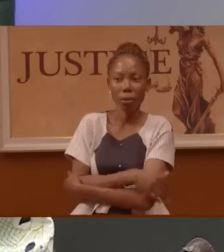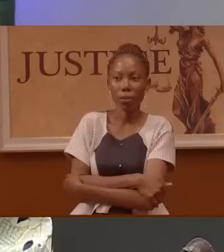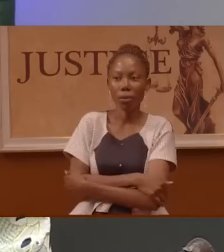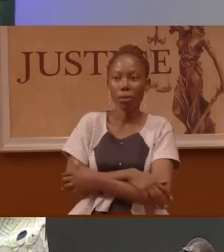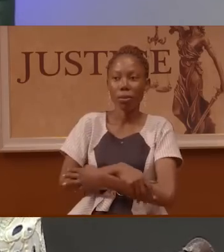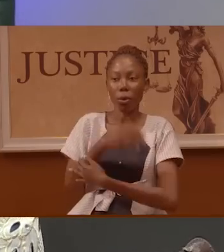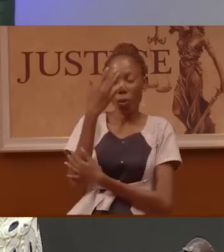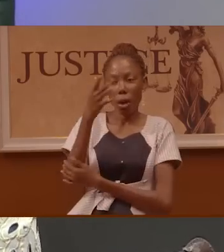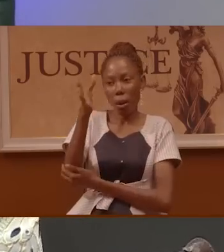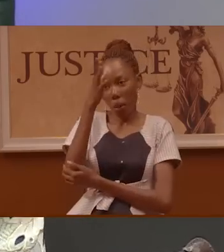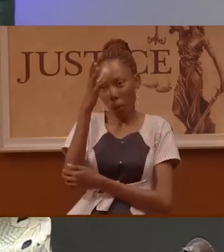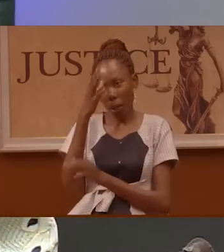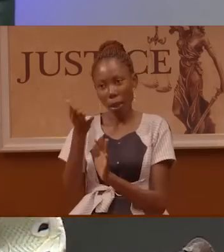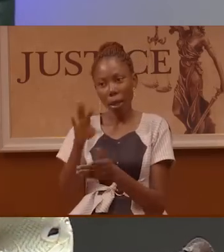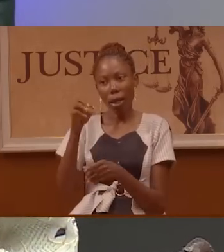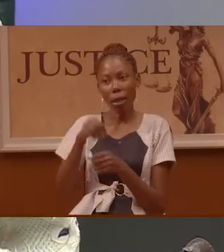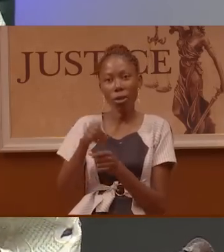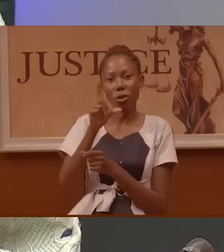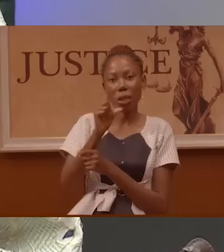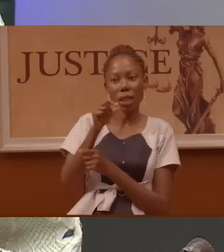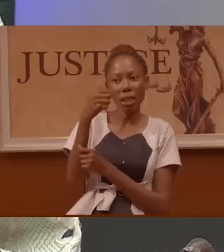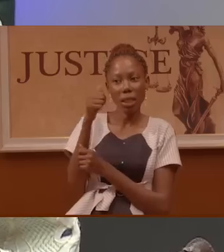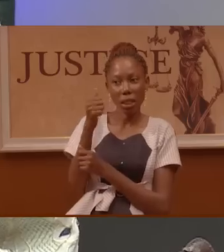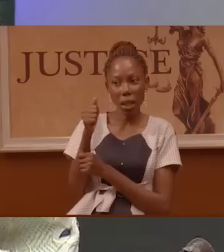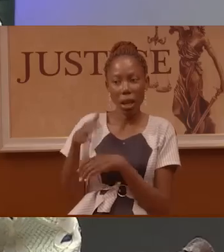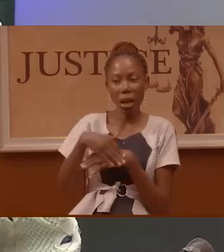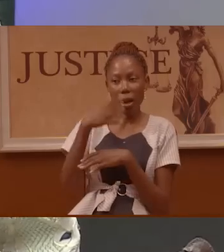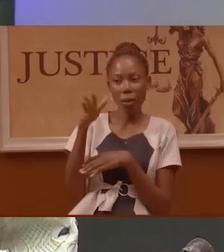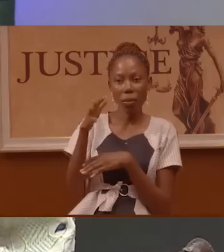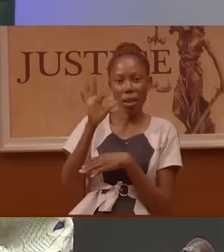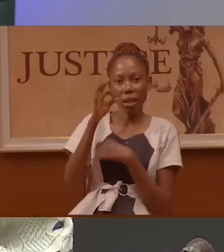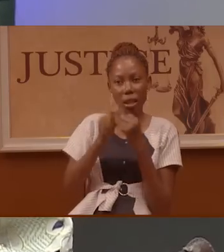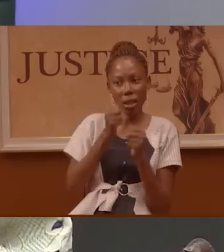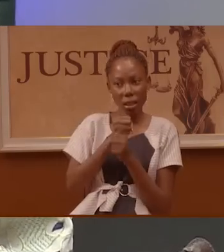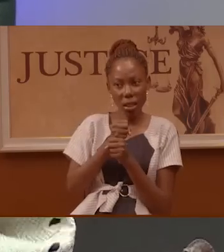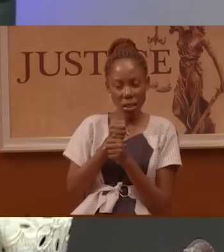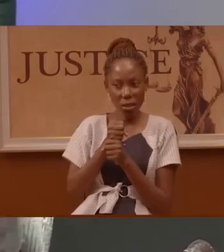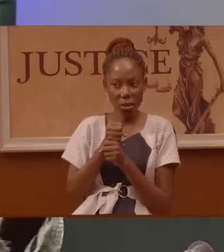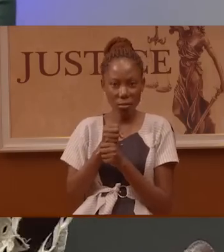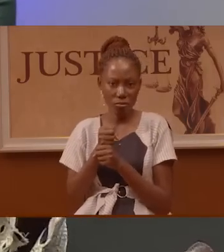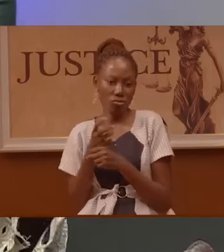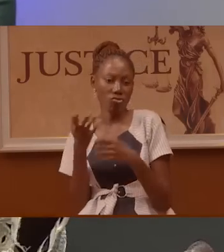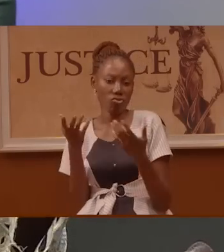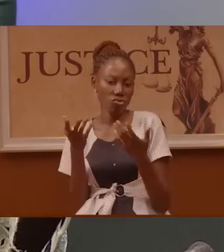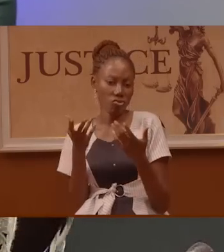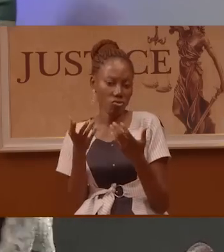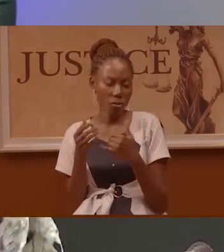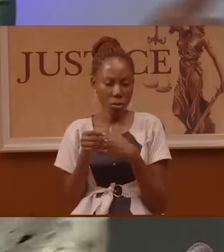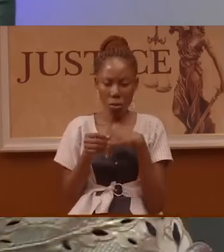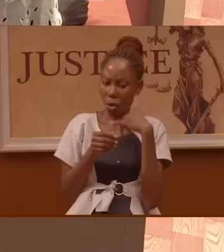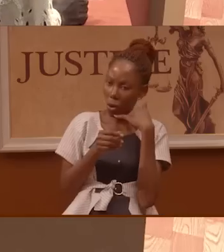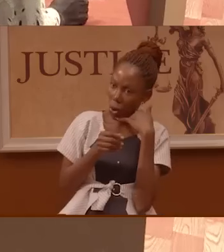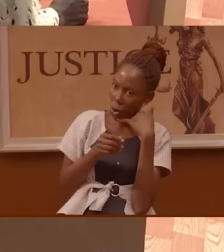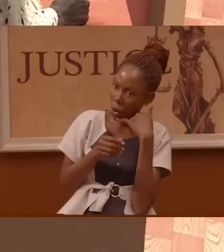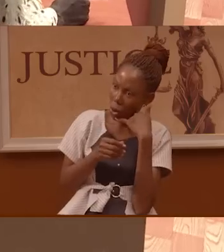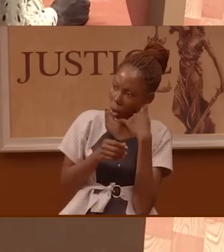year 2010. So, after 9 years, I received a call from one of his siblings,